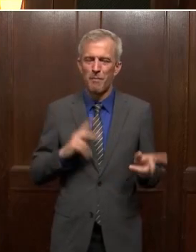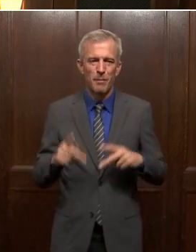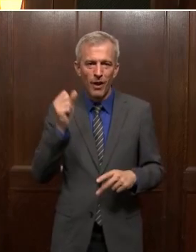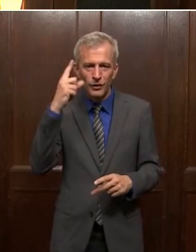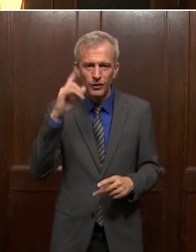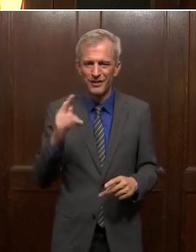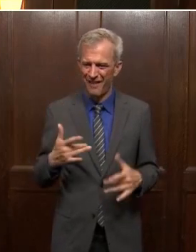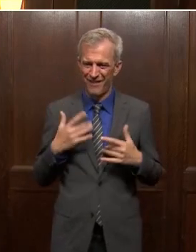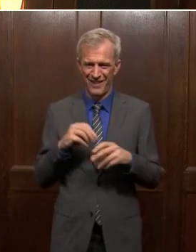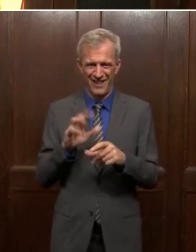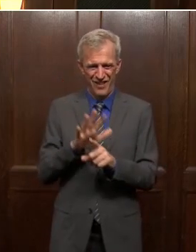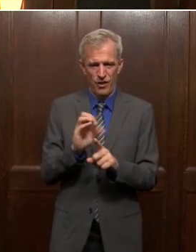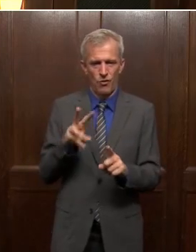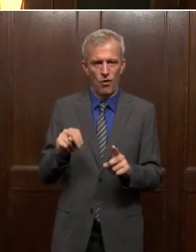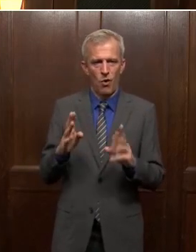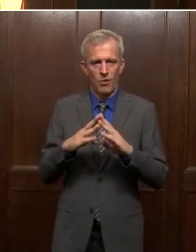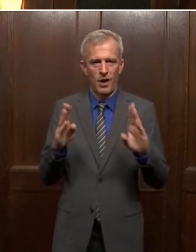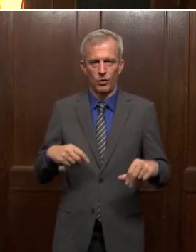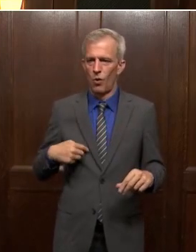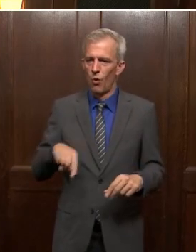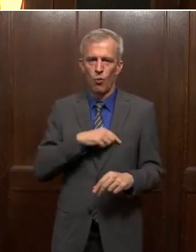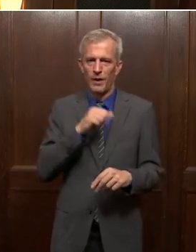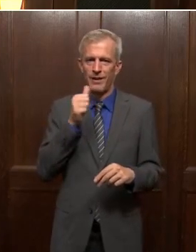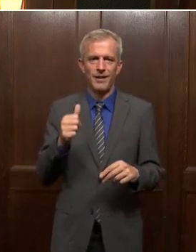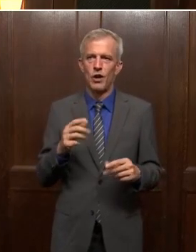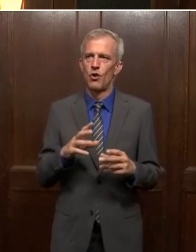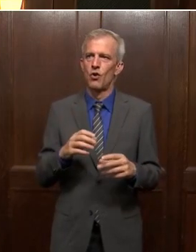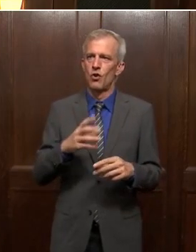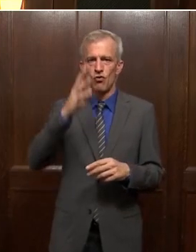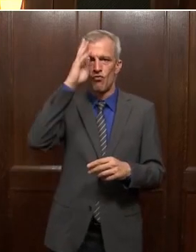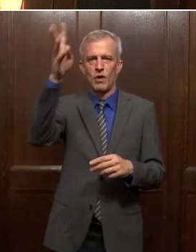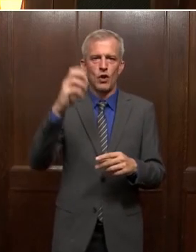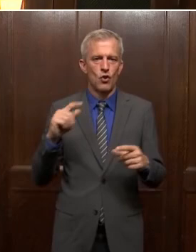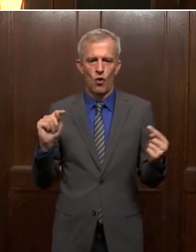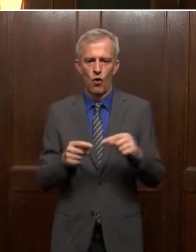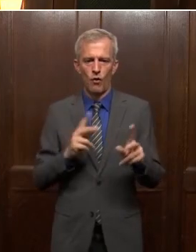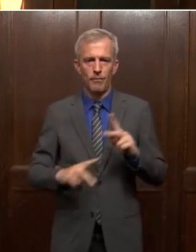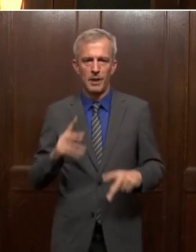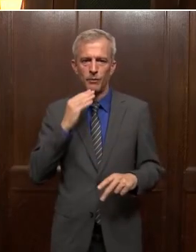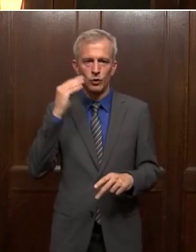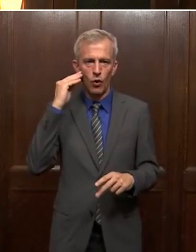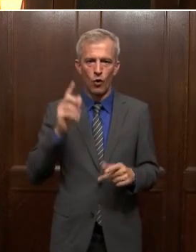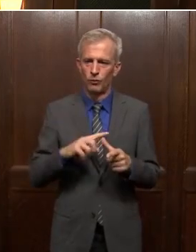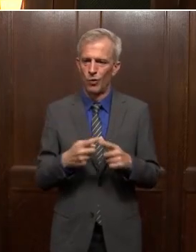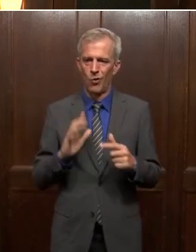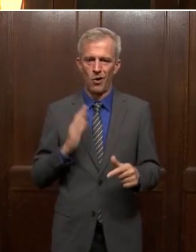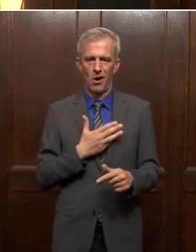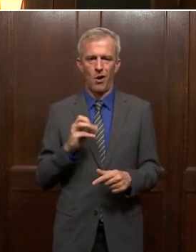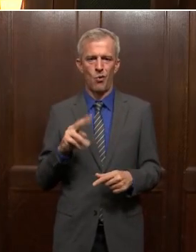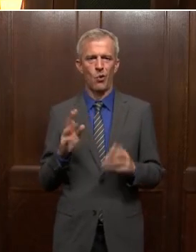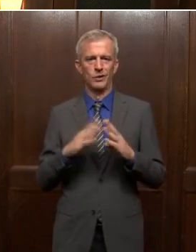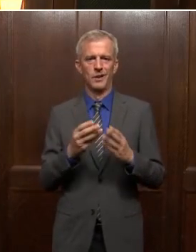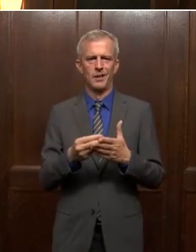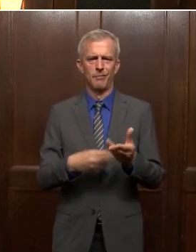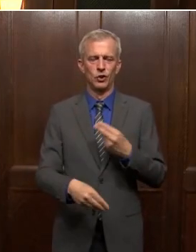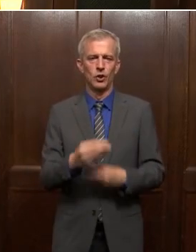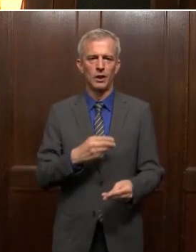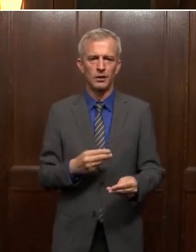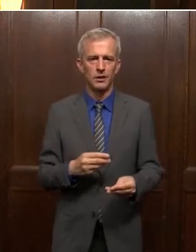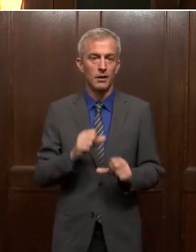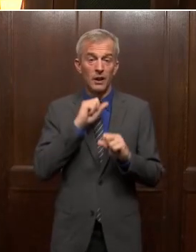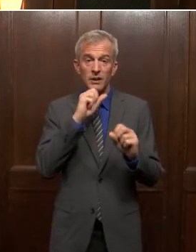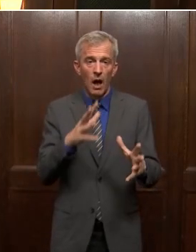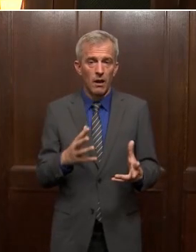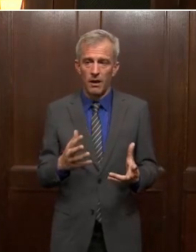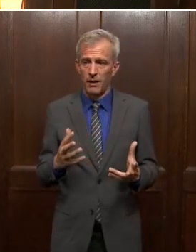household. We didn't create this to help to hurt people's households, and we certainly didn't do this to hurt our own city budget. There's nothing I care